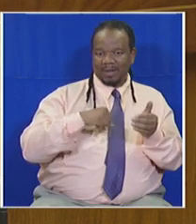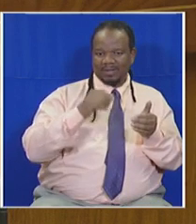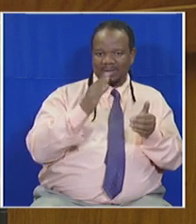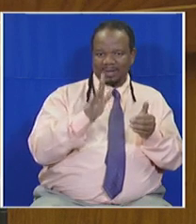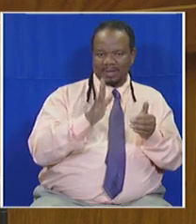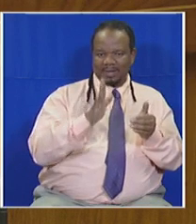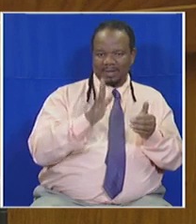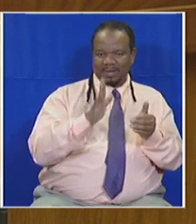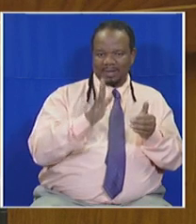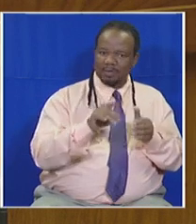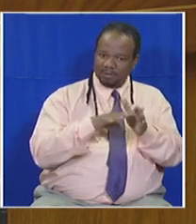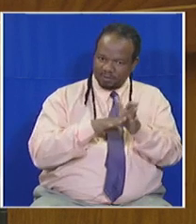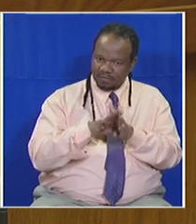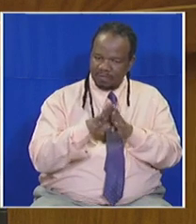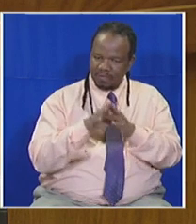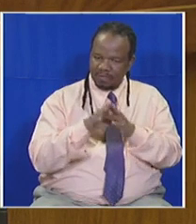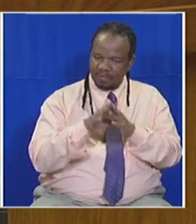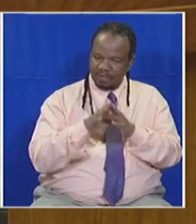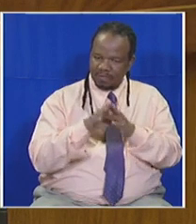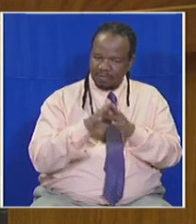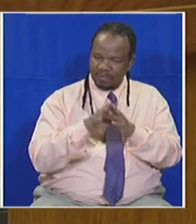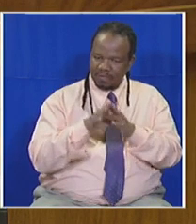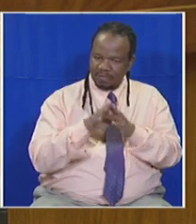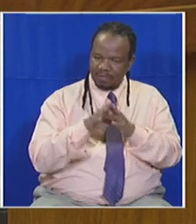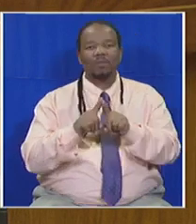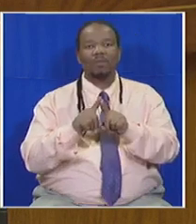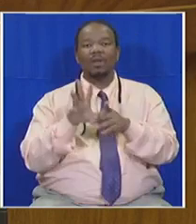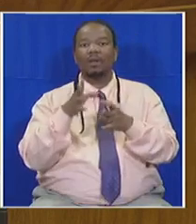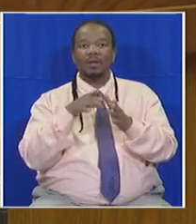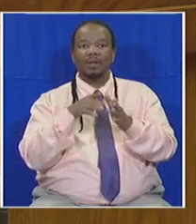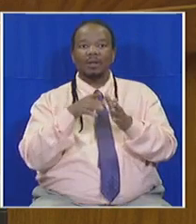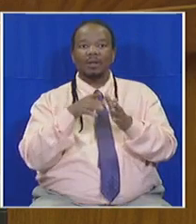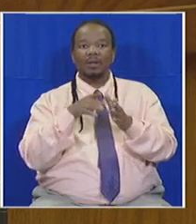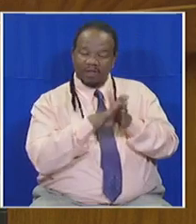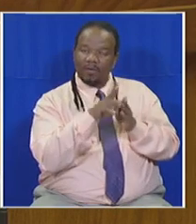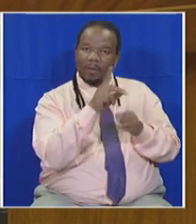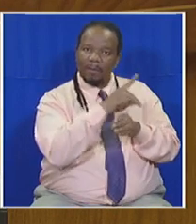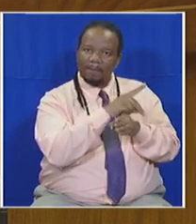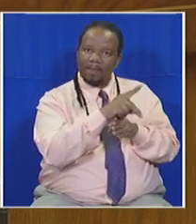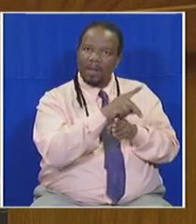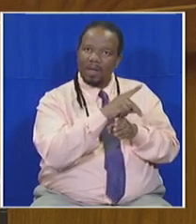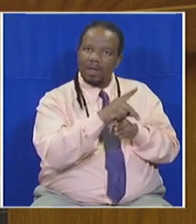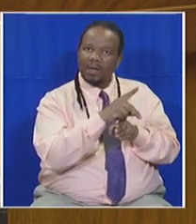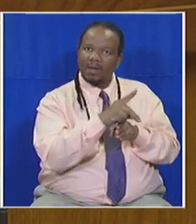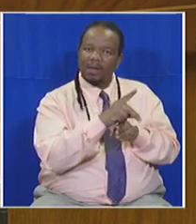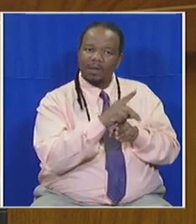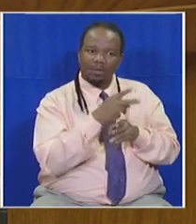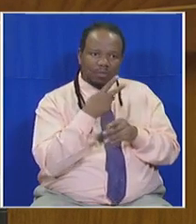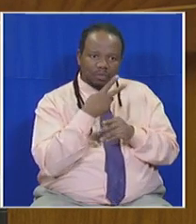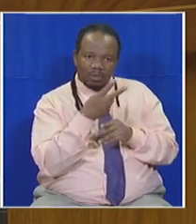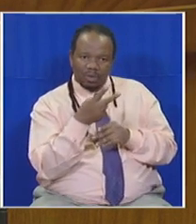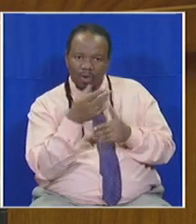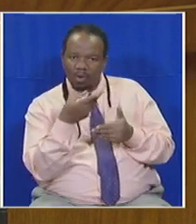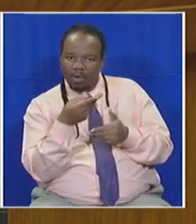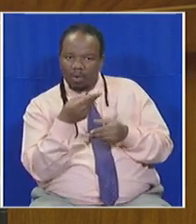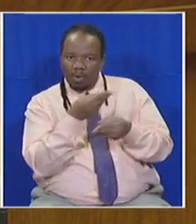manner. The local economic development plan, on the other hand, speaks to the intended maximization of economic potential of each